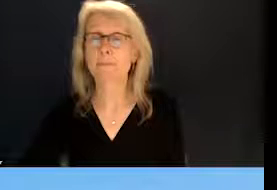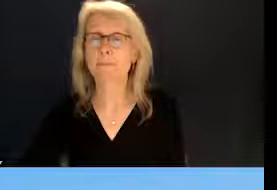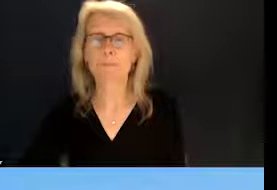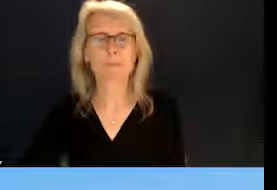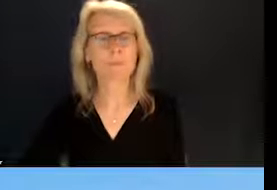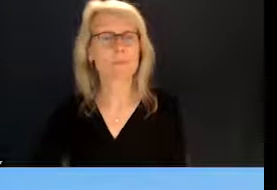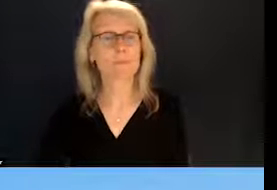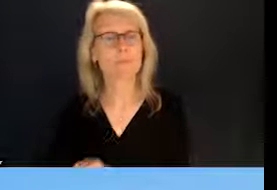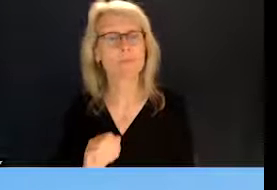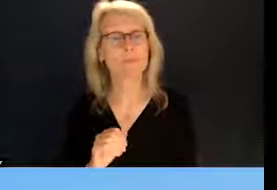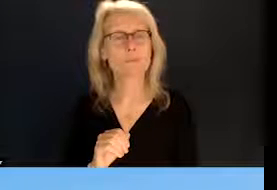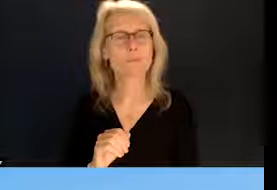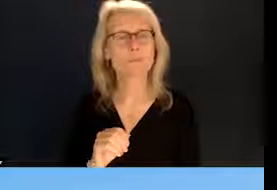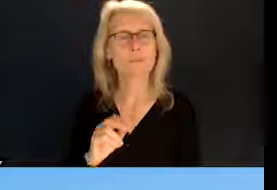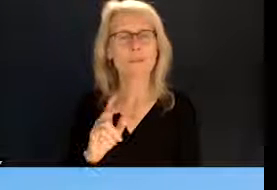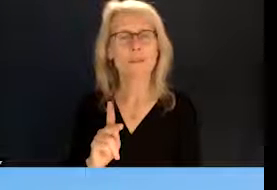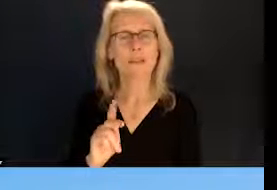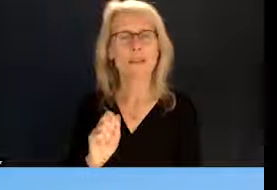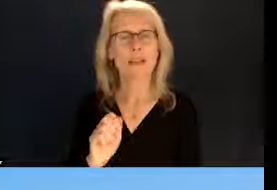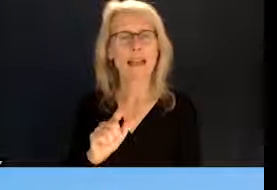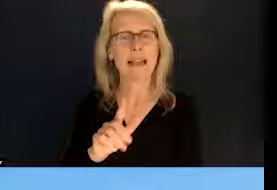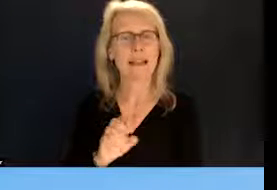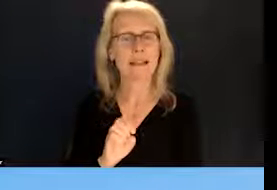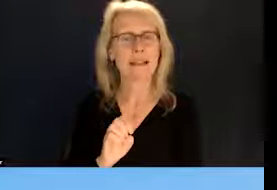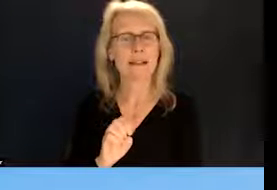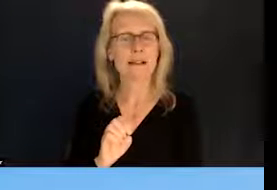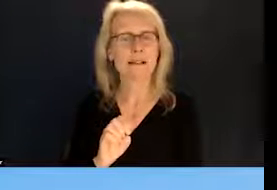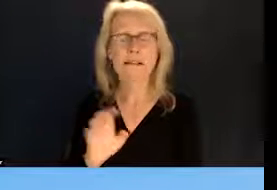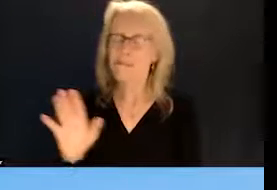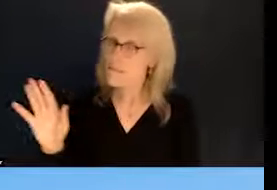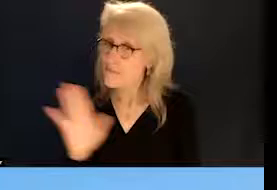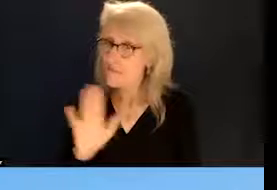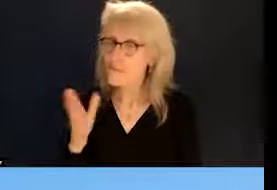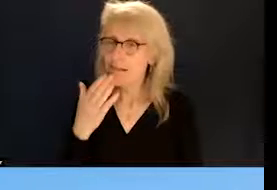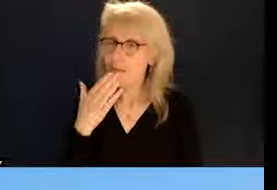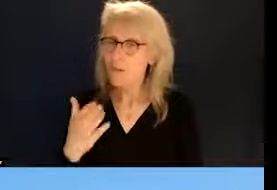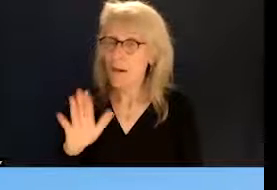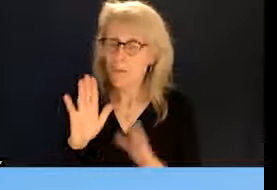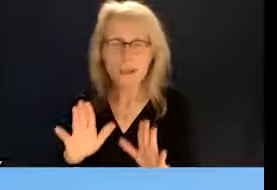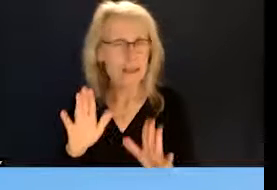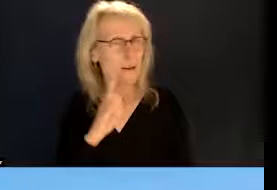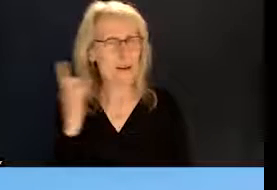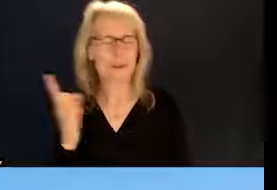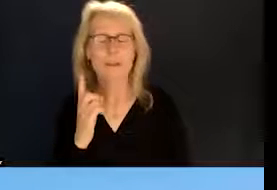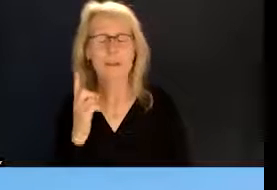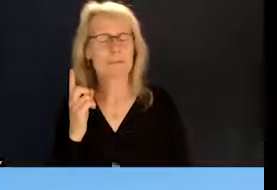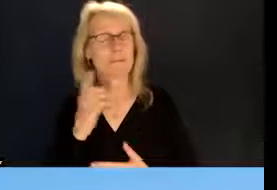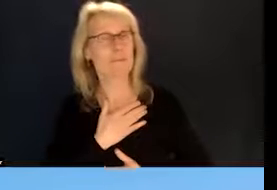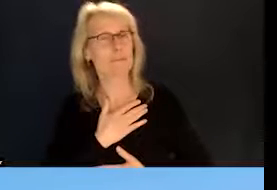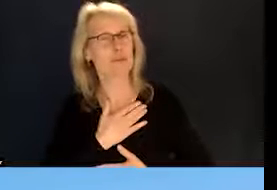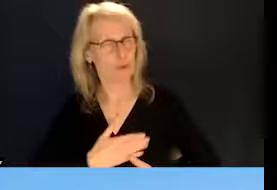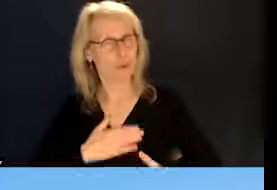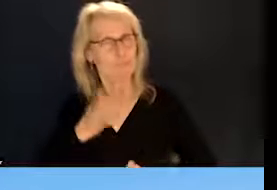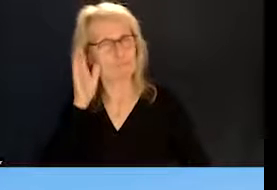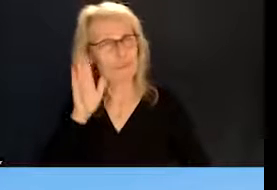Chris, sorry, I know I'm like standing to the back. That was amazing. Thank you so much. Always incredible to have these conversations with you.